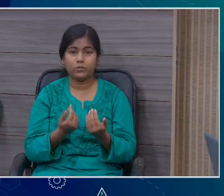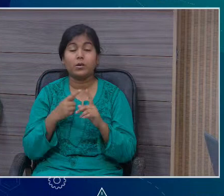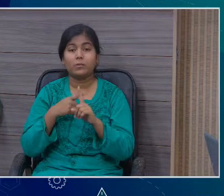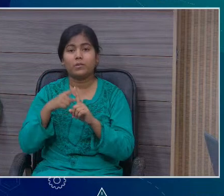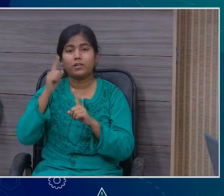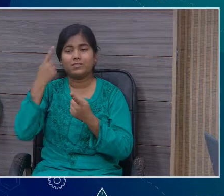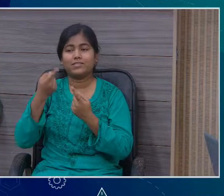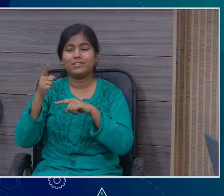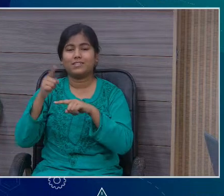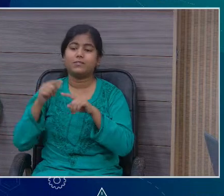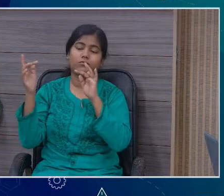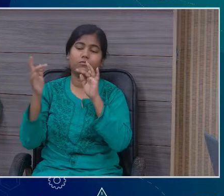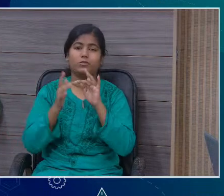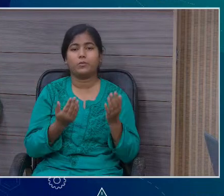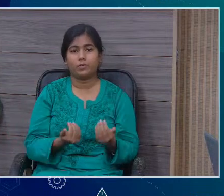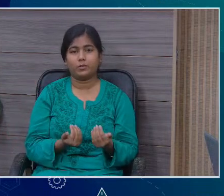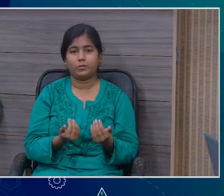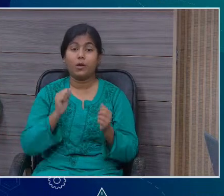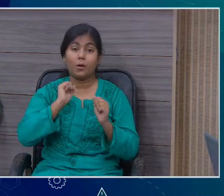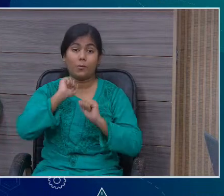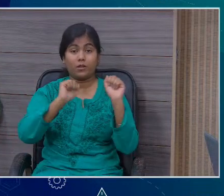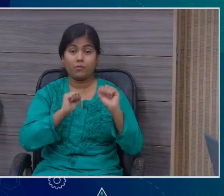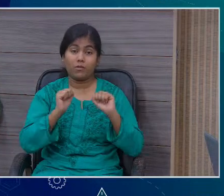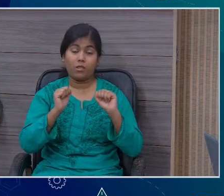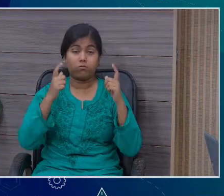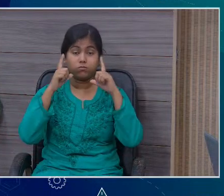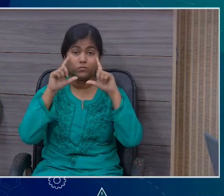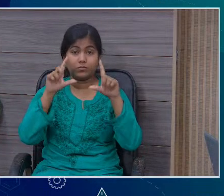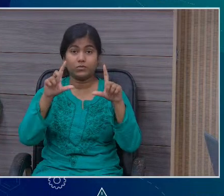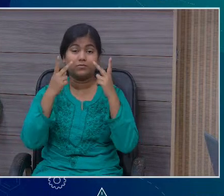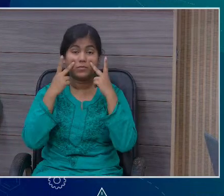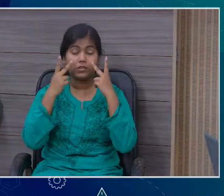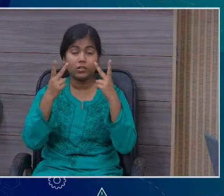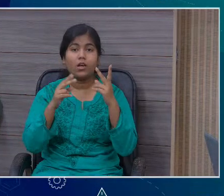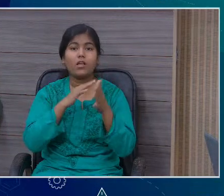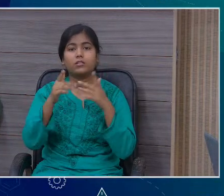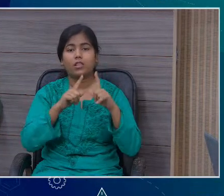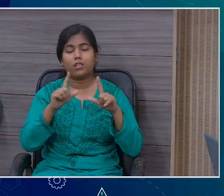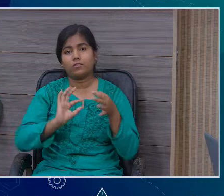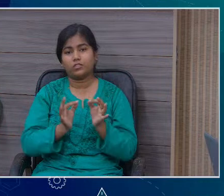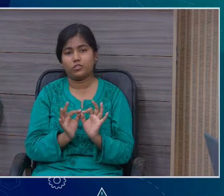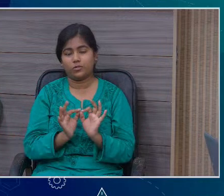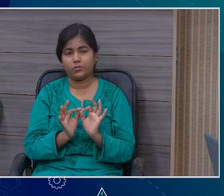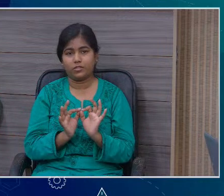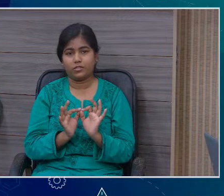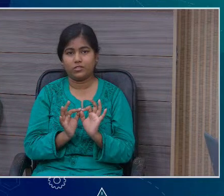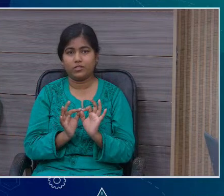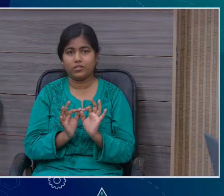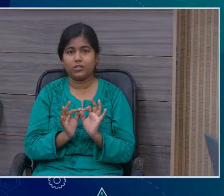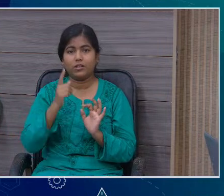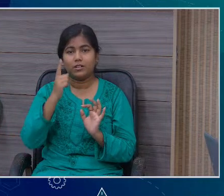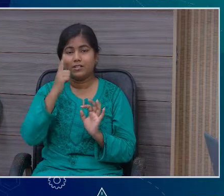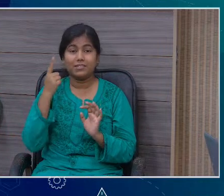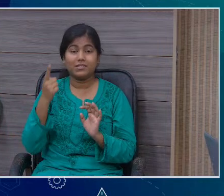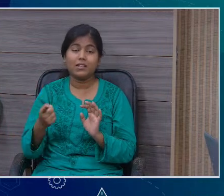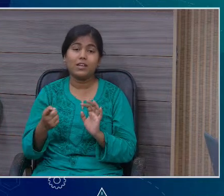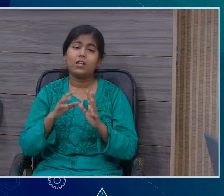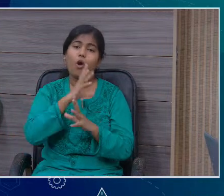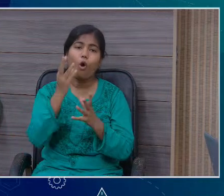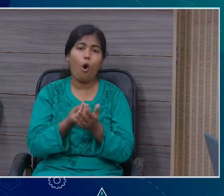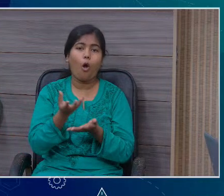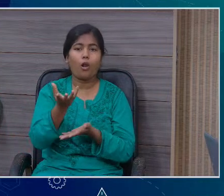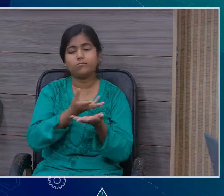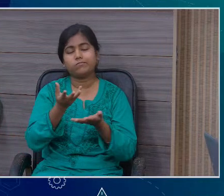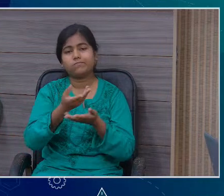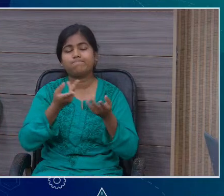experts. And on your screens, you can see we have a sign language interpreter. She'll be defining each and every